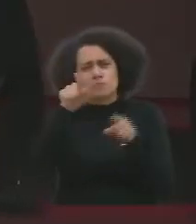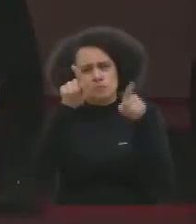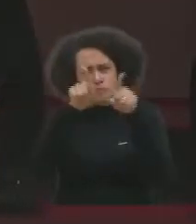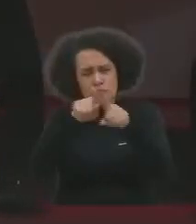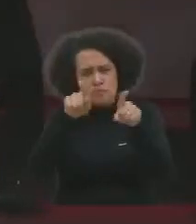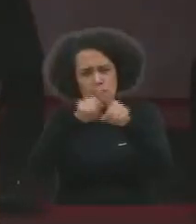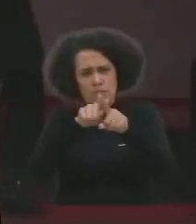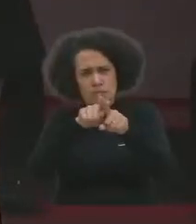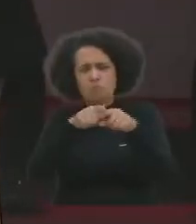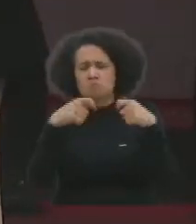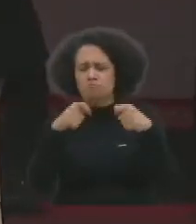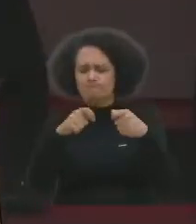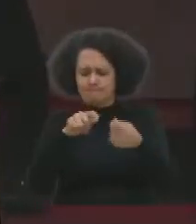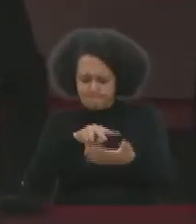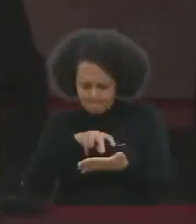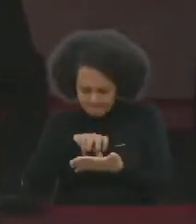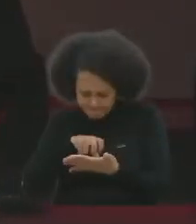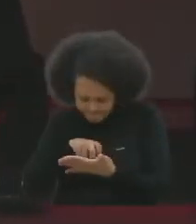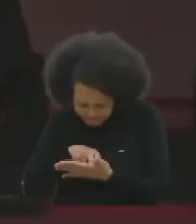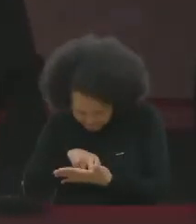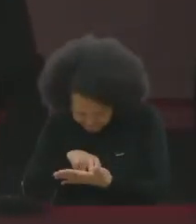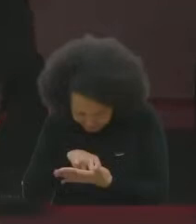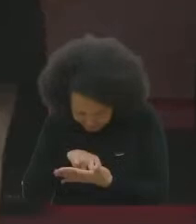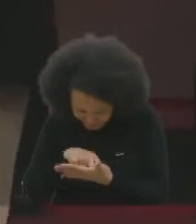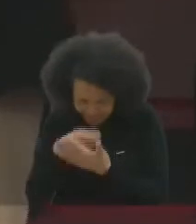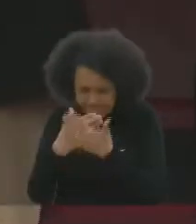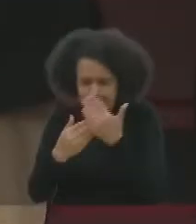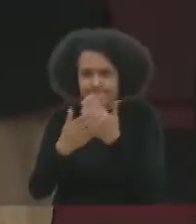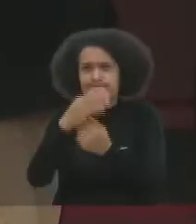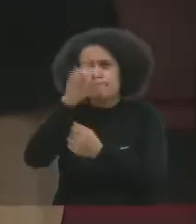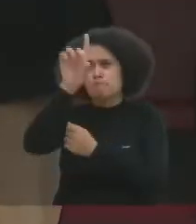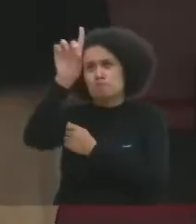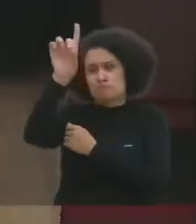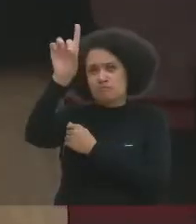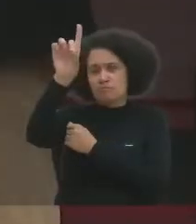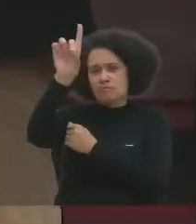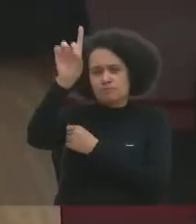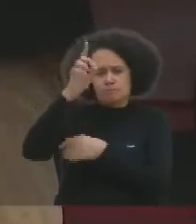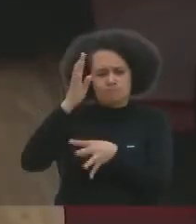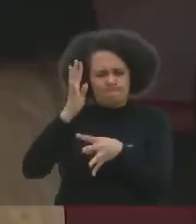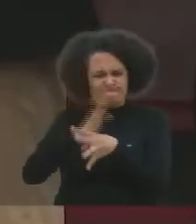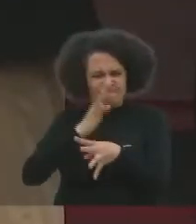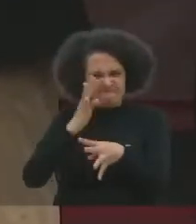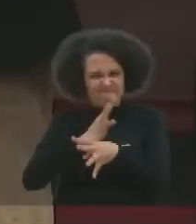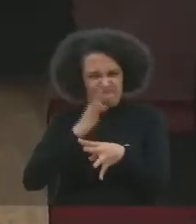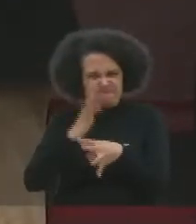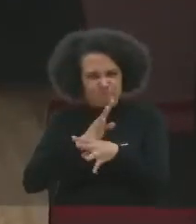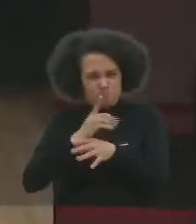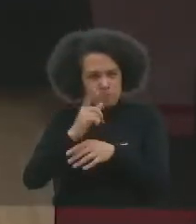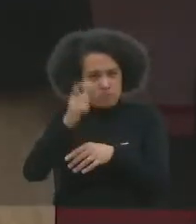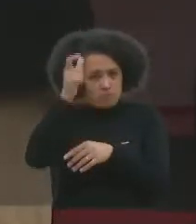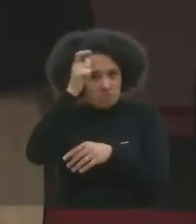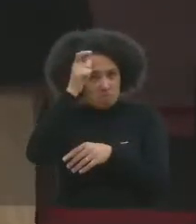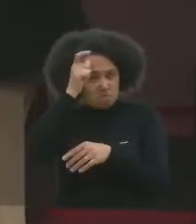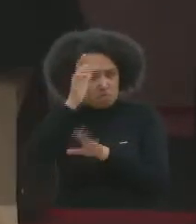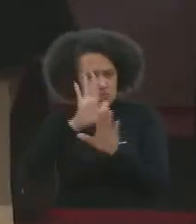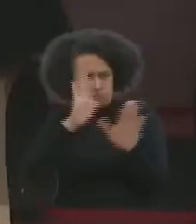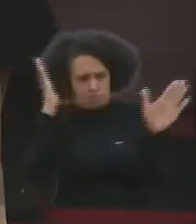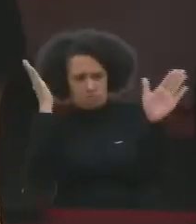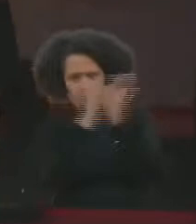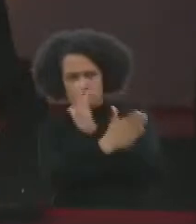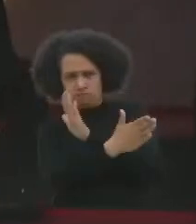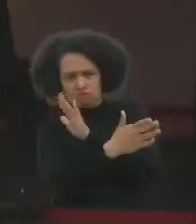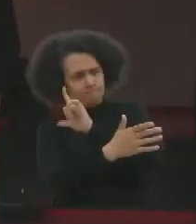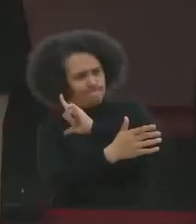submetei-vos, humilhai-vos diante da poderosa mão de Deus. Resist the devil. Resistir ao diabo. And he will flee away. E ele fugirá